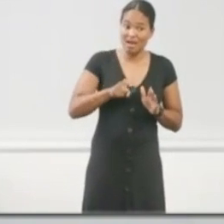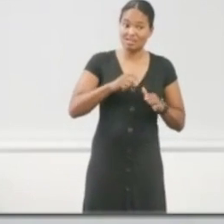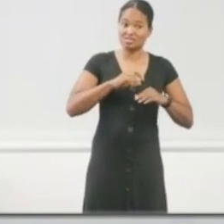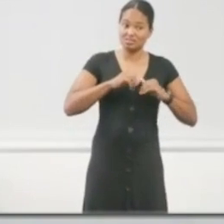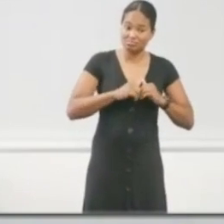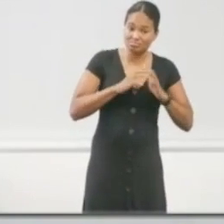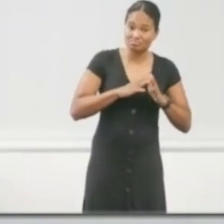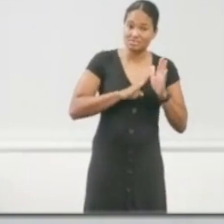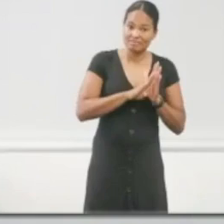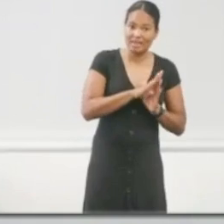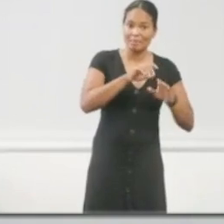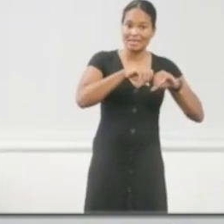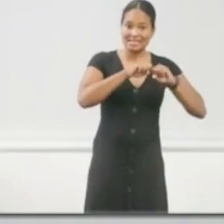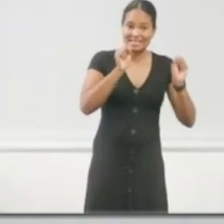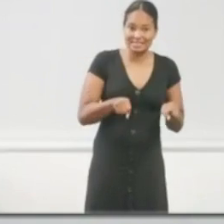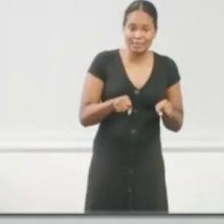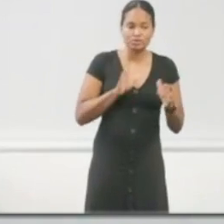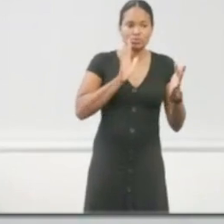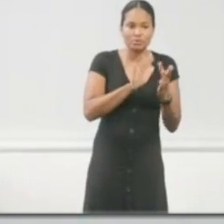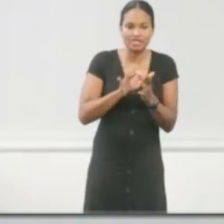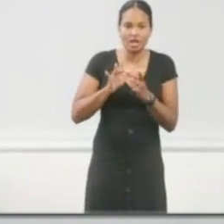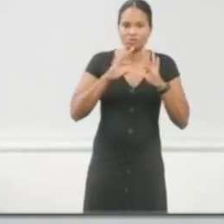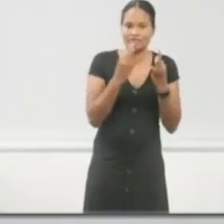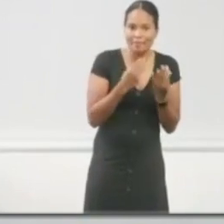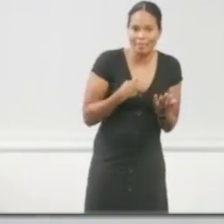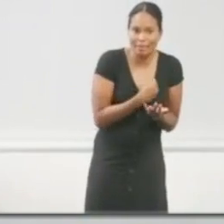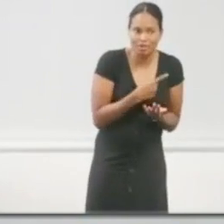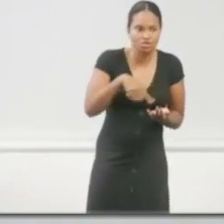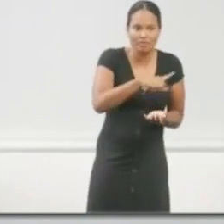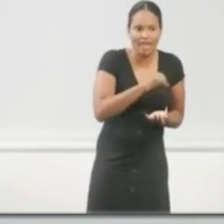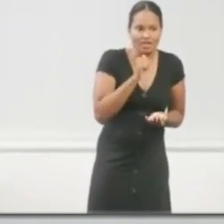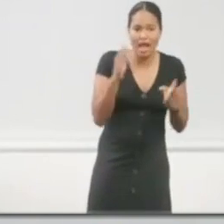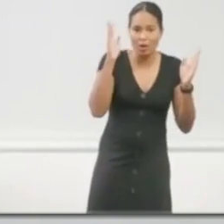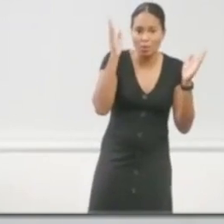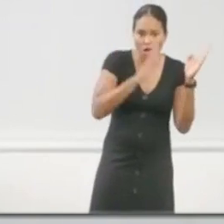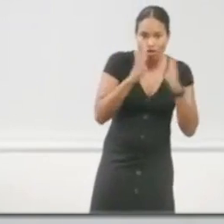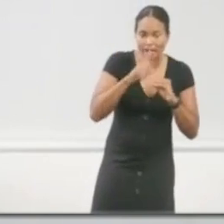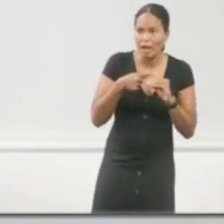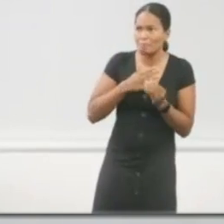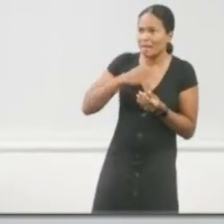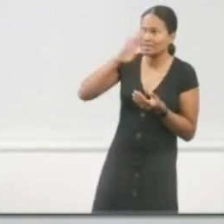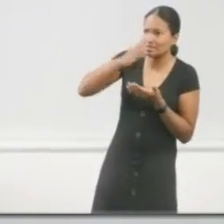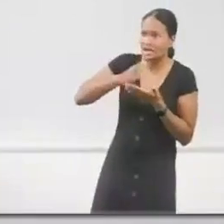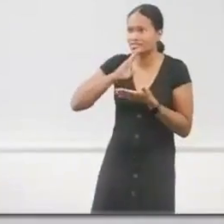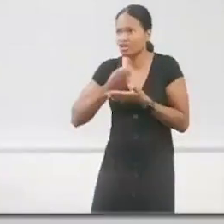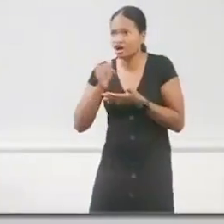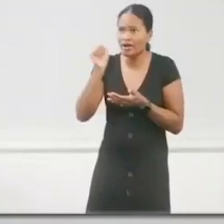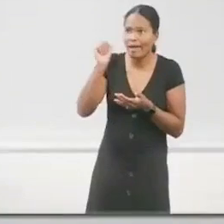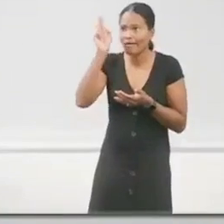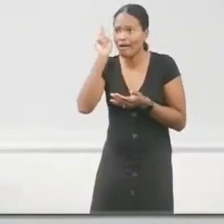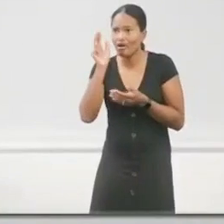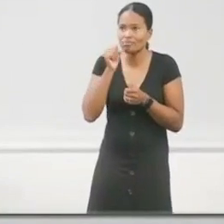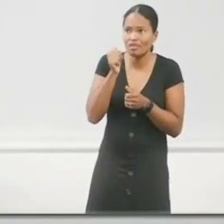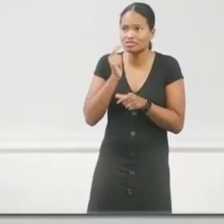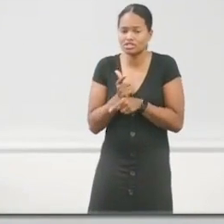people care, so that they're not frantic thinking that their son, daughter, aunt, uncle, brother, sister were one of the people that